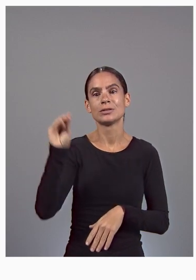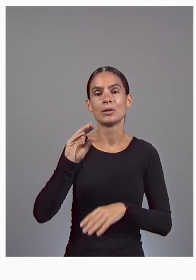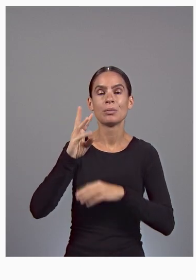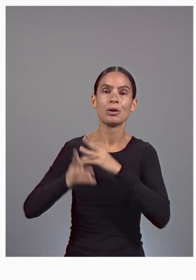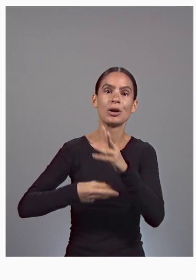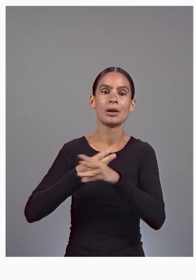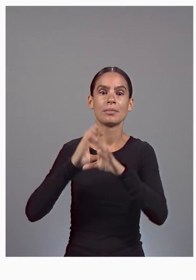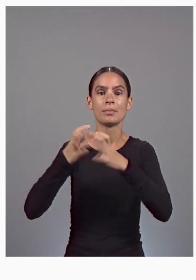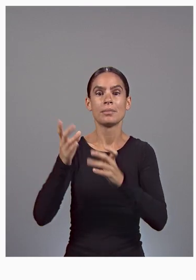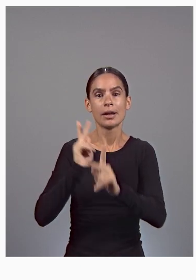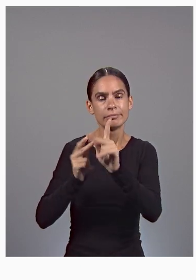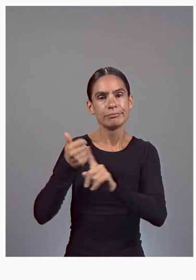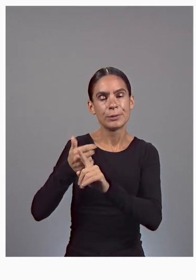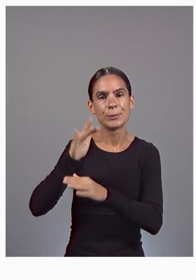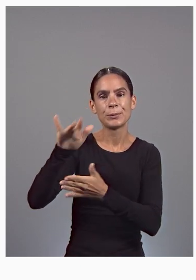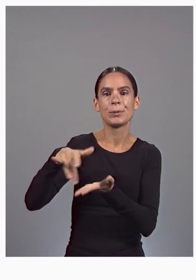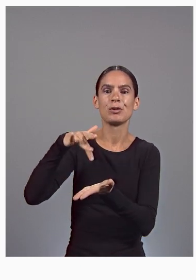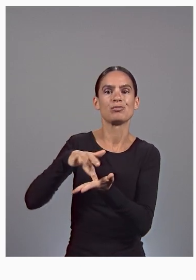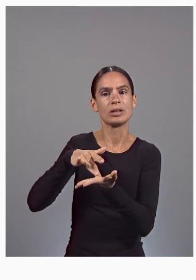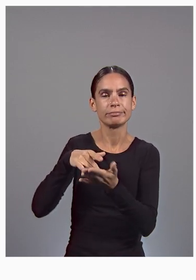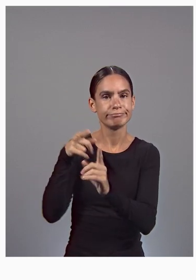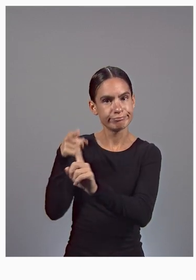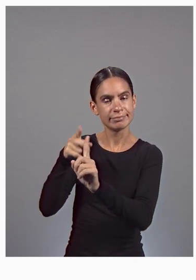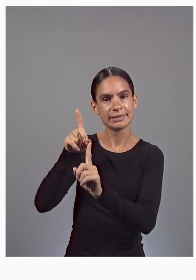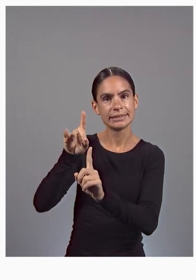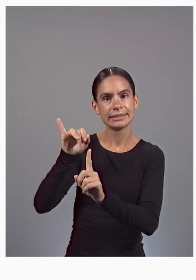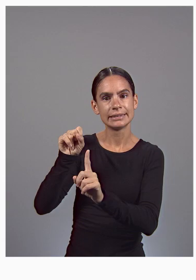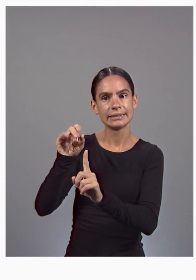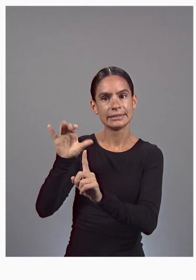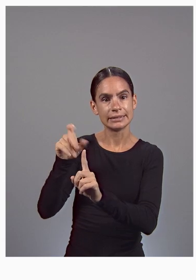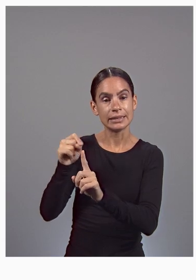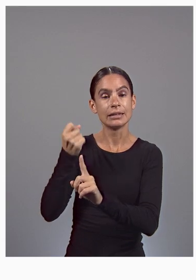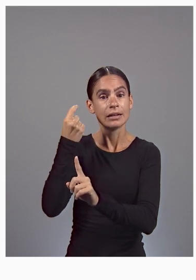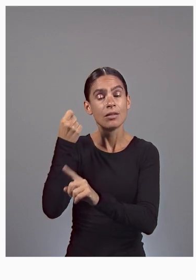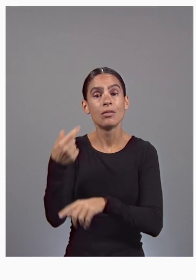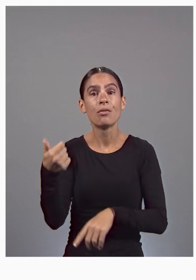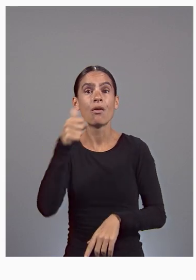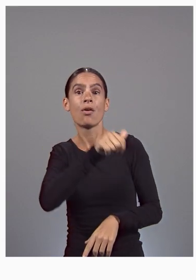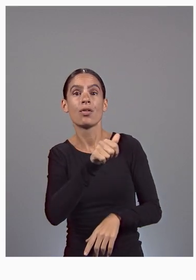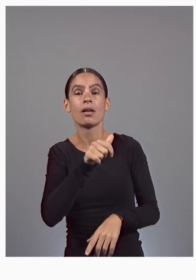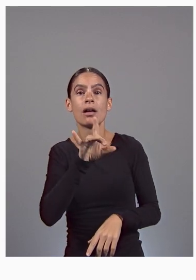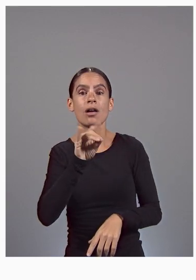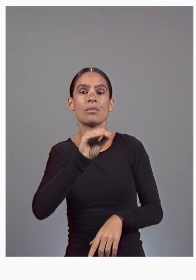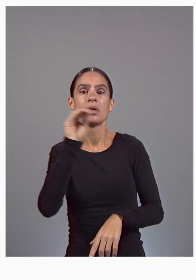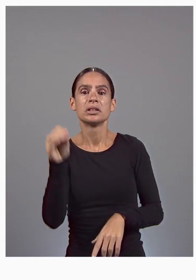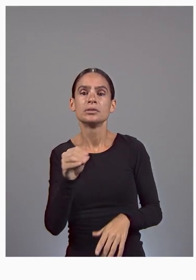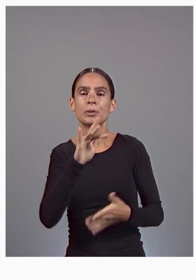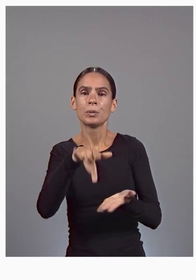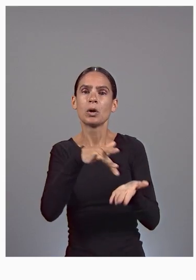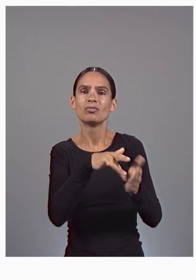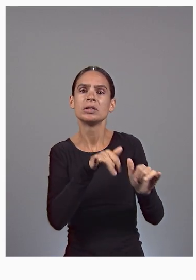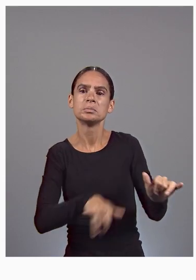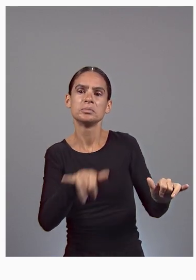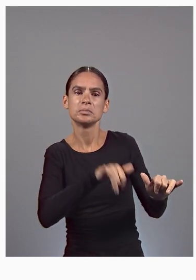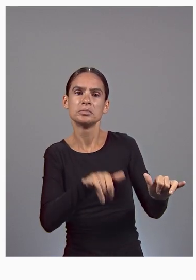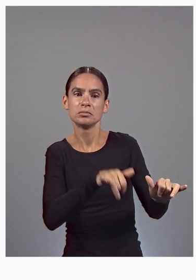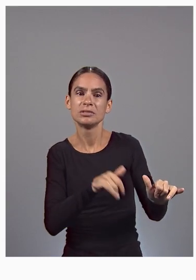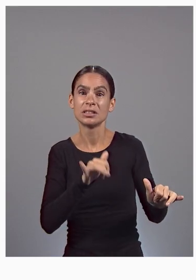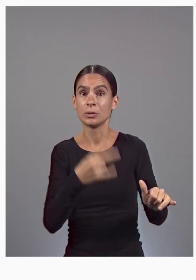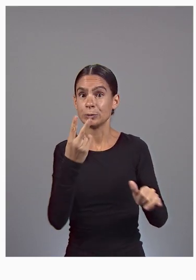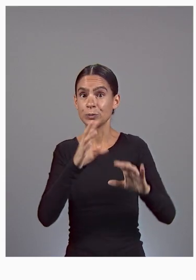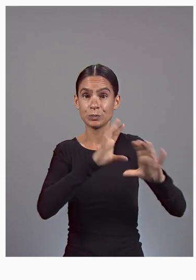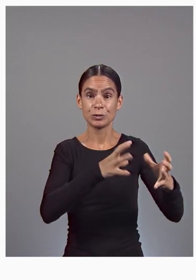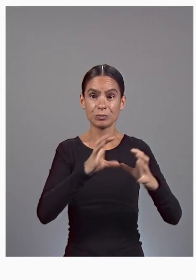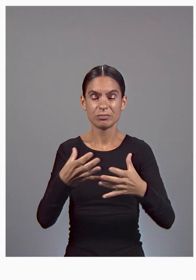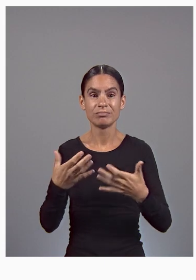is neurodistinct, with the other 80% being neurotypical. These two groups make up what is